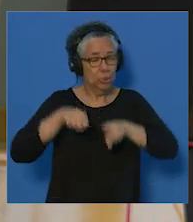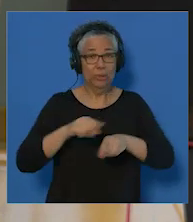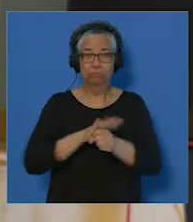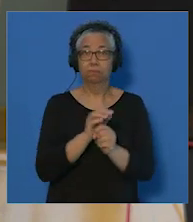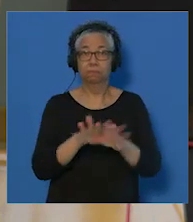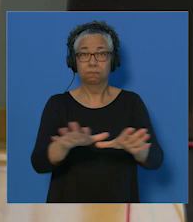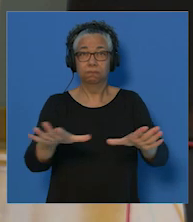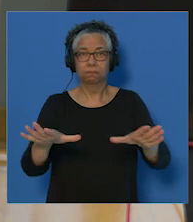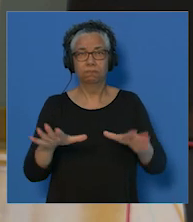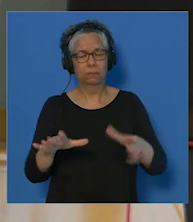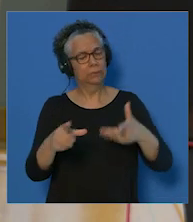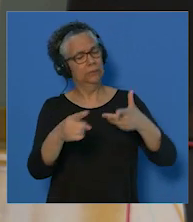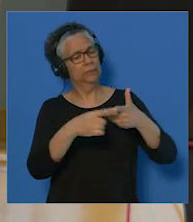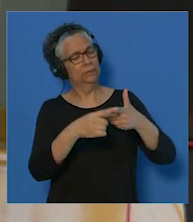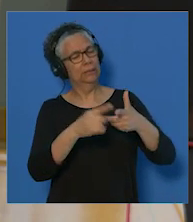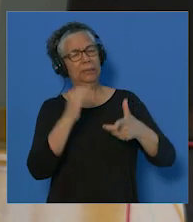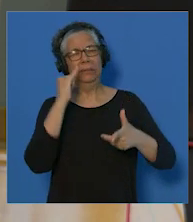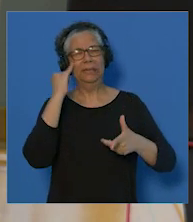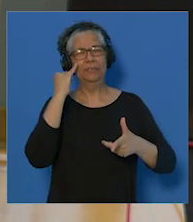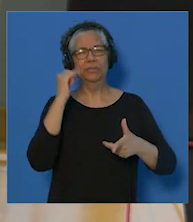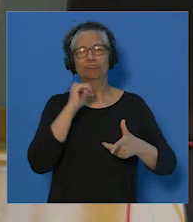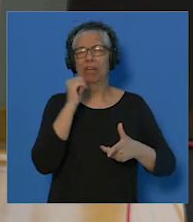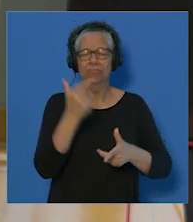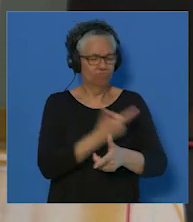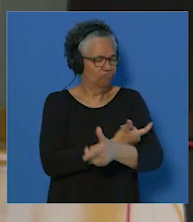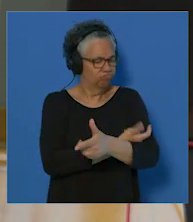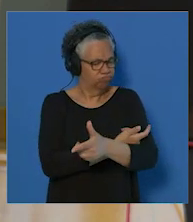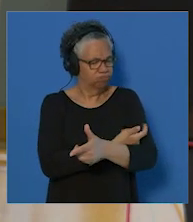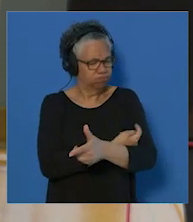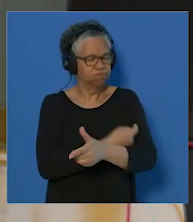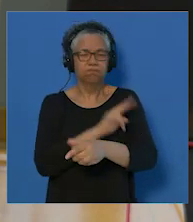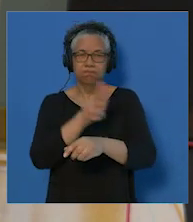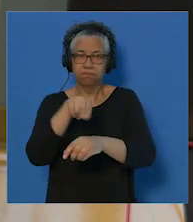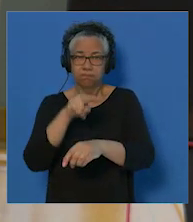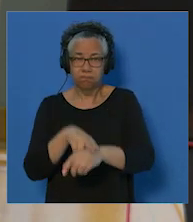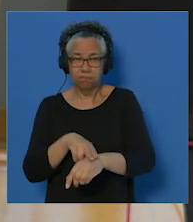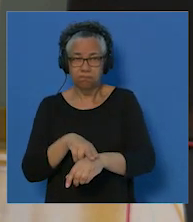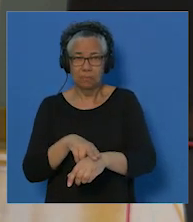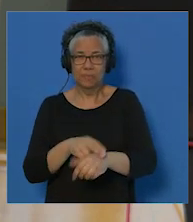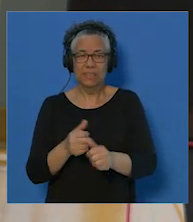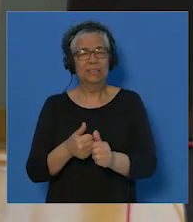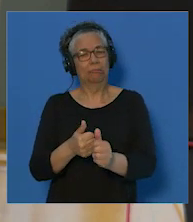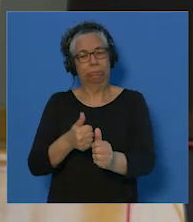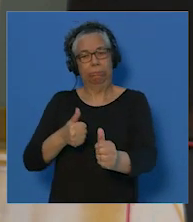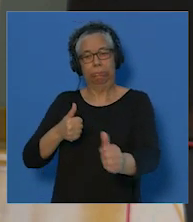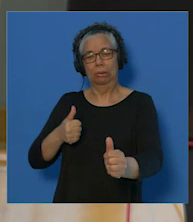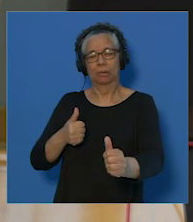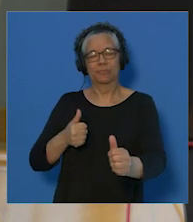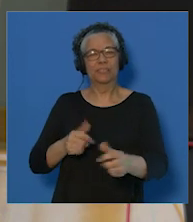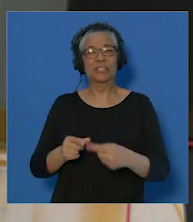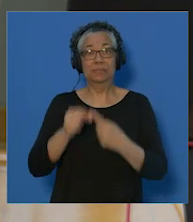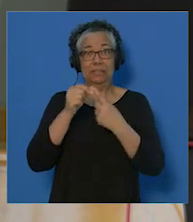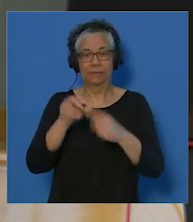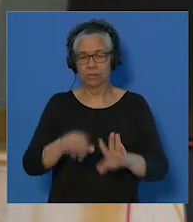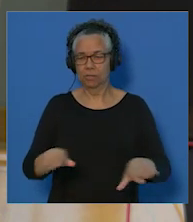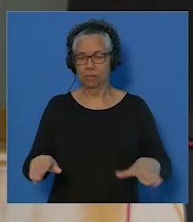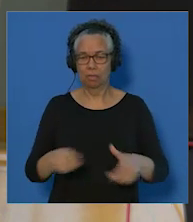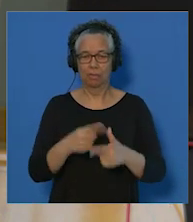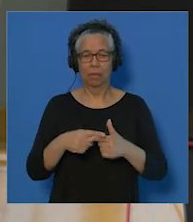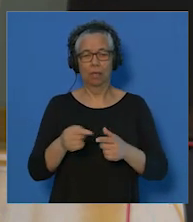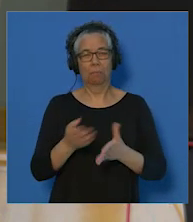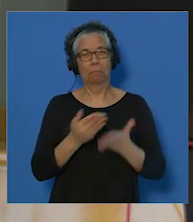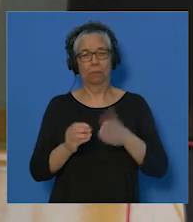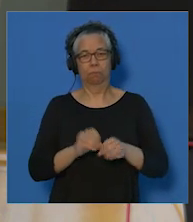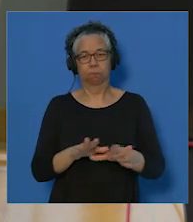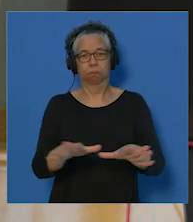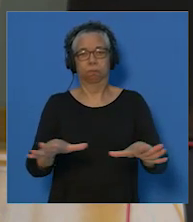Second, if we fall behind on routine immunizations, particularly for children, we risk outbreaks, thus overwhelming